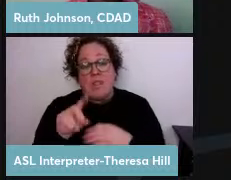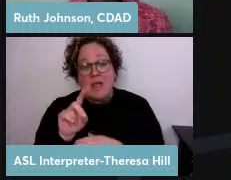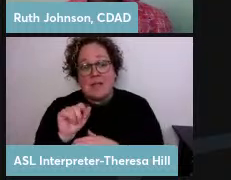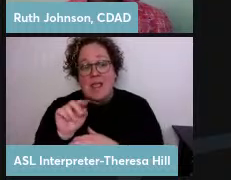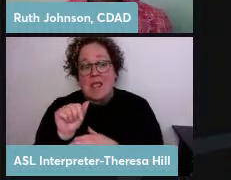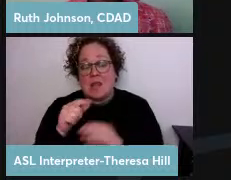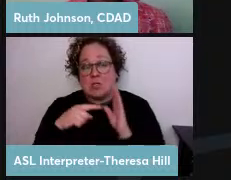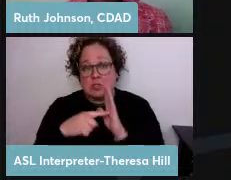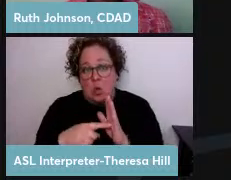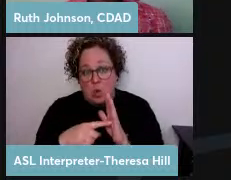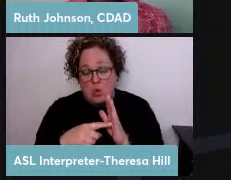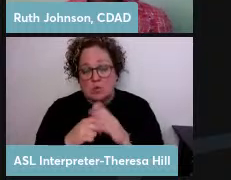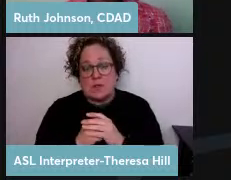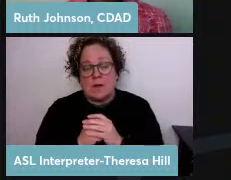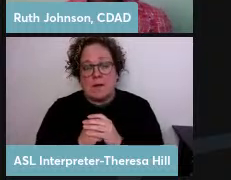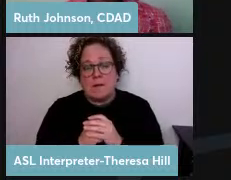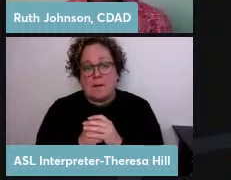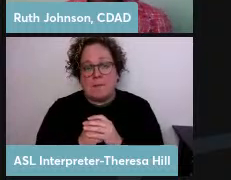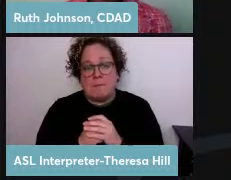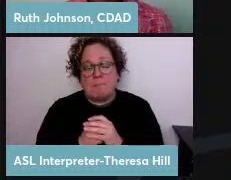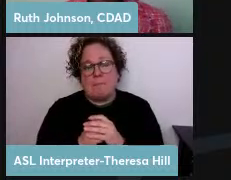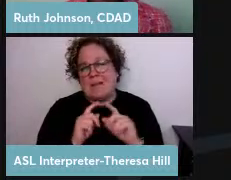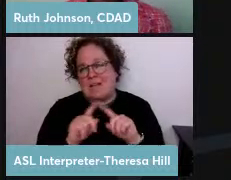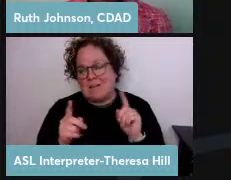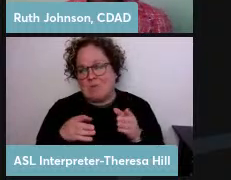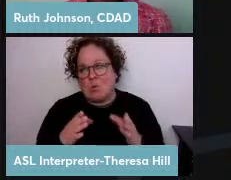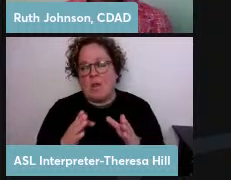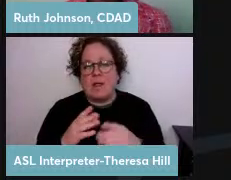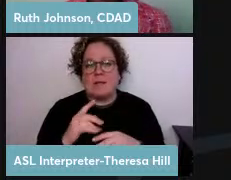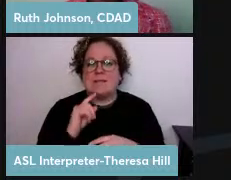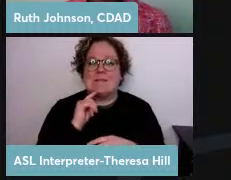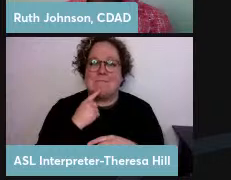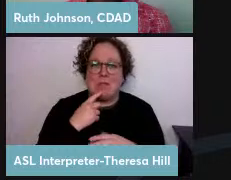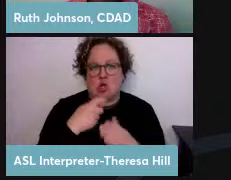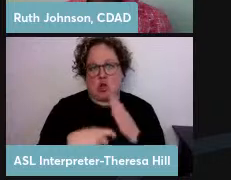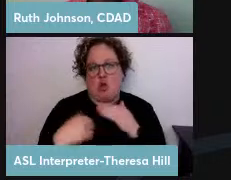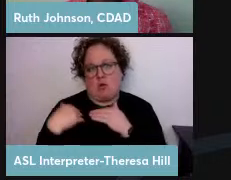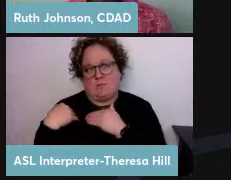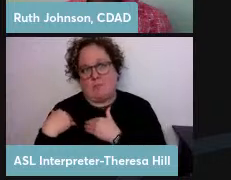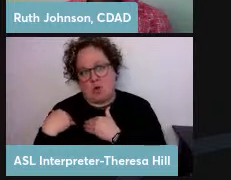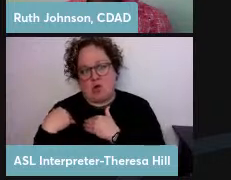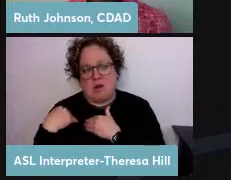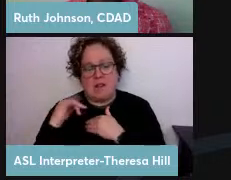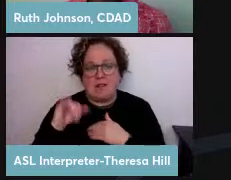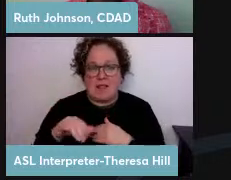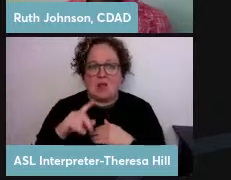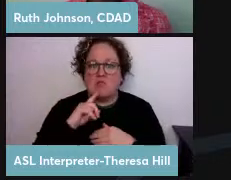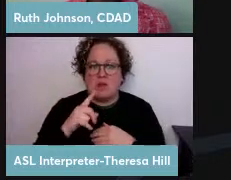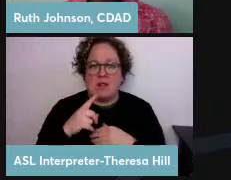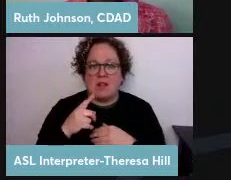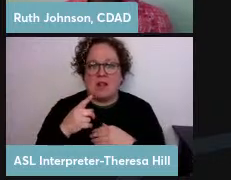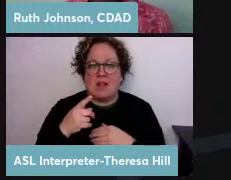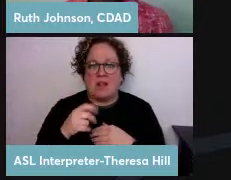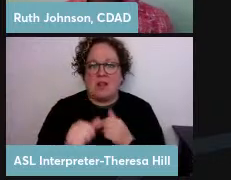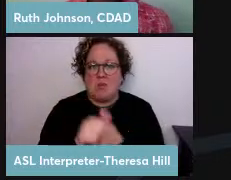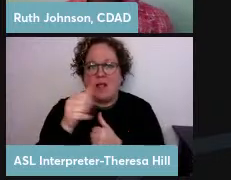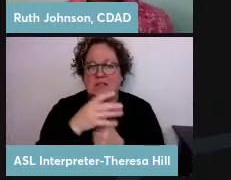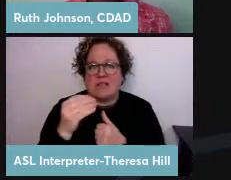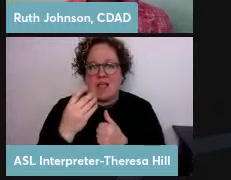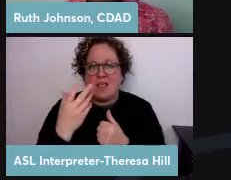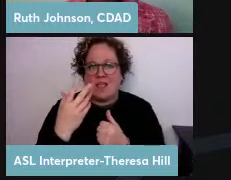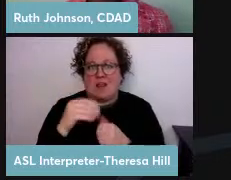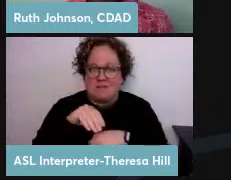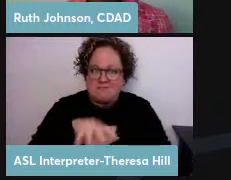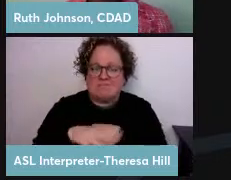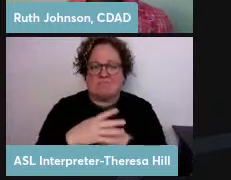is, in a different way, is that severe cost burden that threatens and afflicts so many families and makes them vulnerable in so